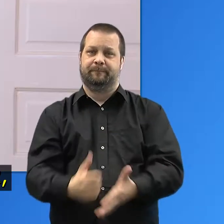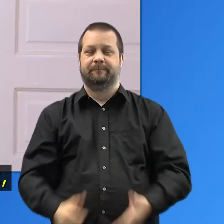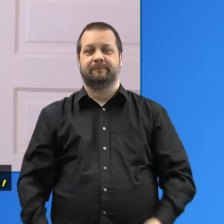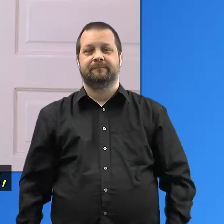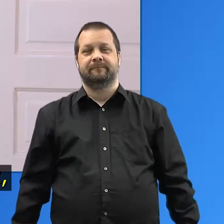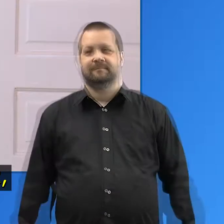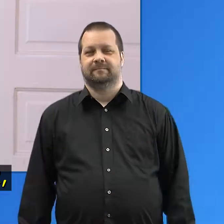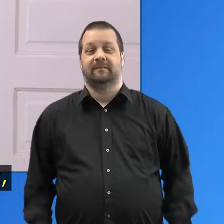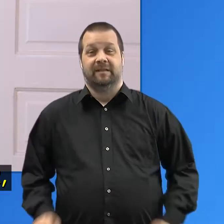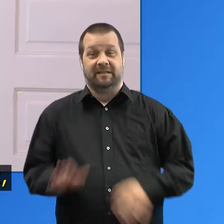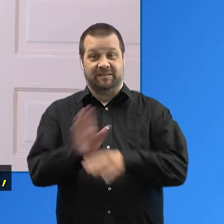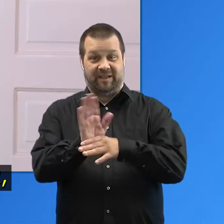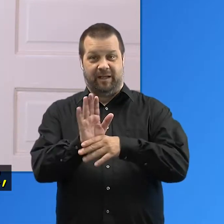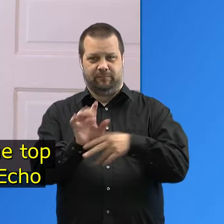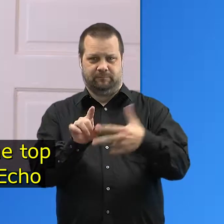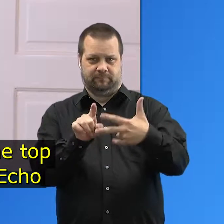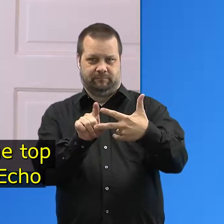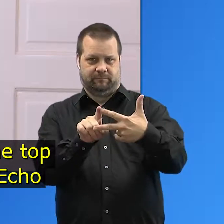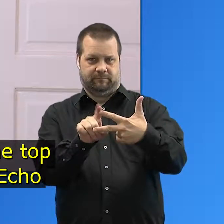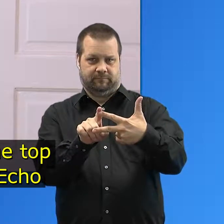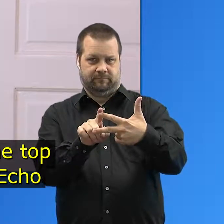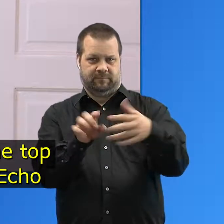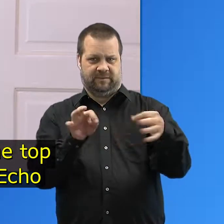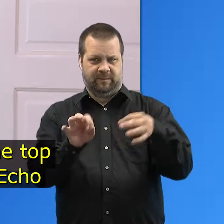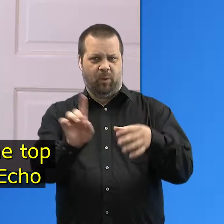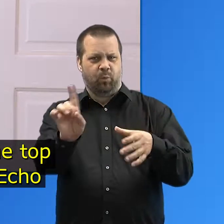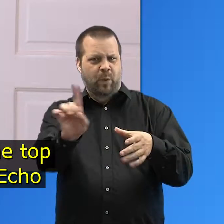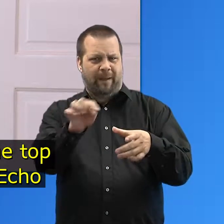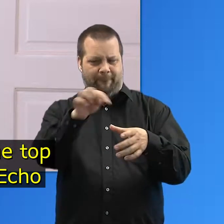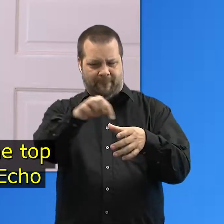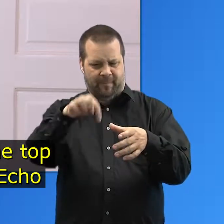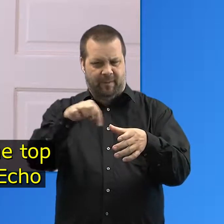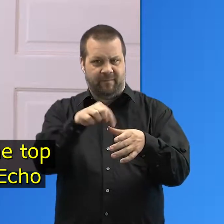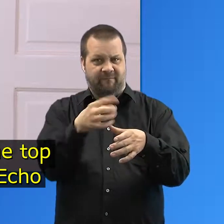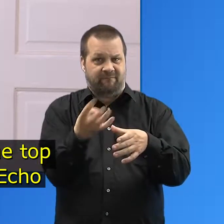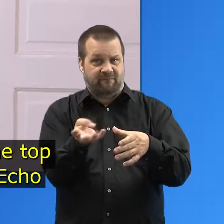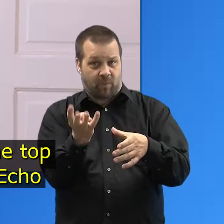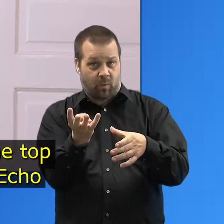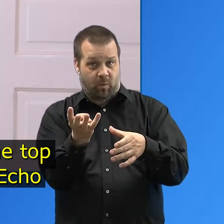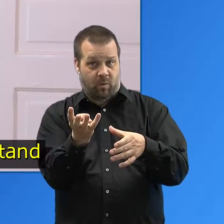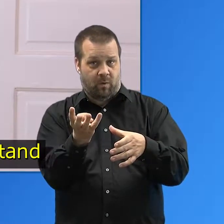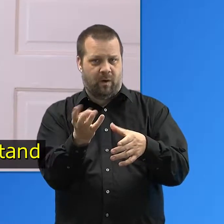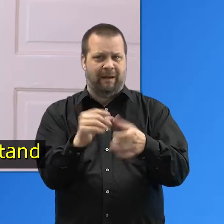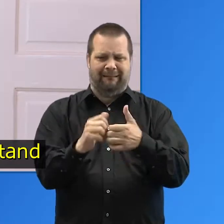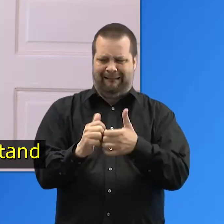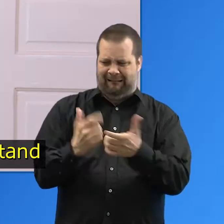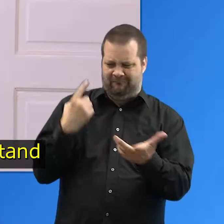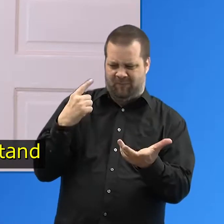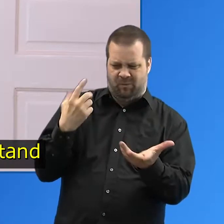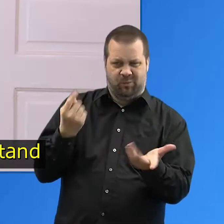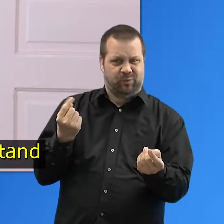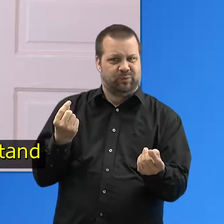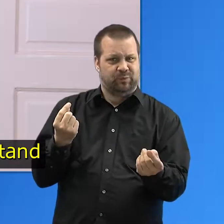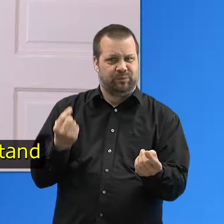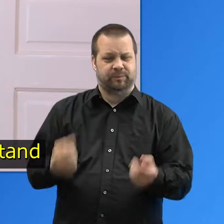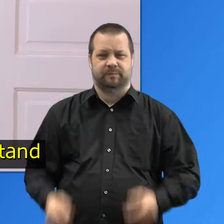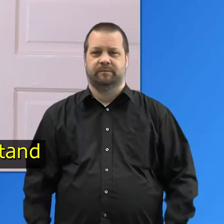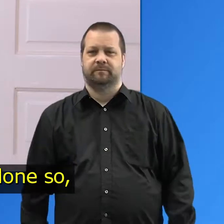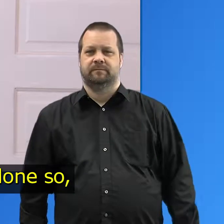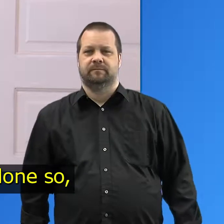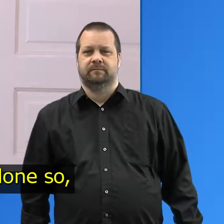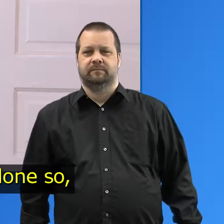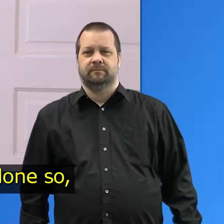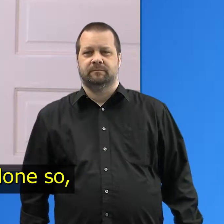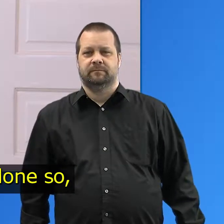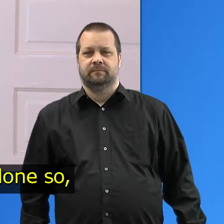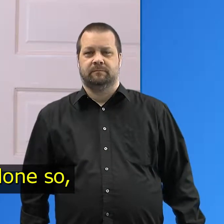This video, part 2, will help you locate the top 4 buttons on the Echo and help you understand what they do.